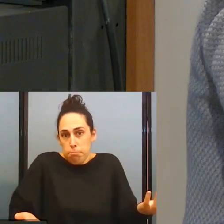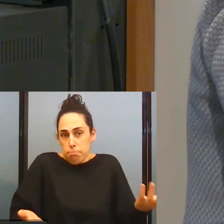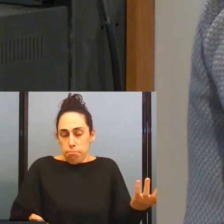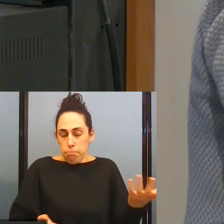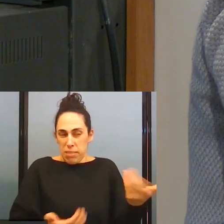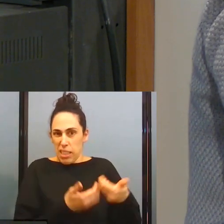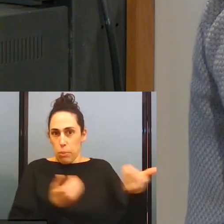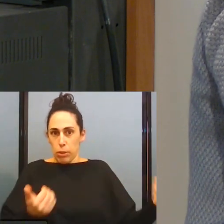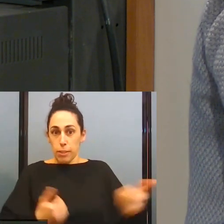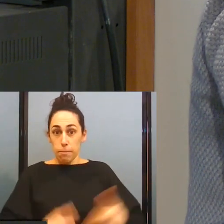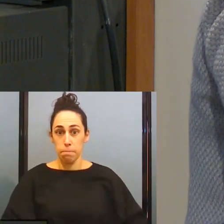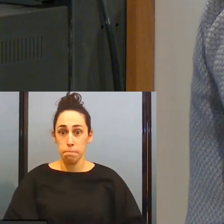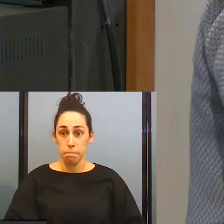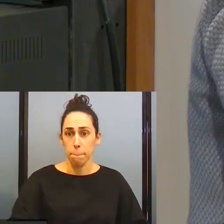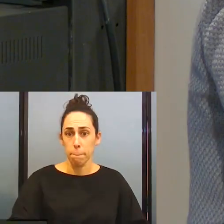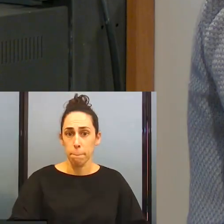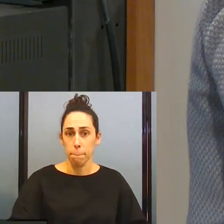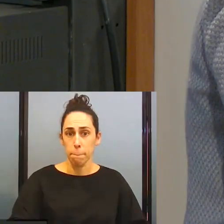Those are the online questions?